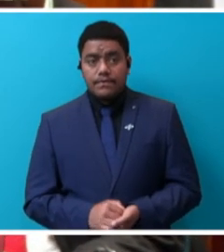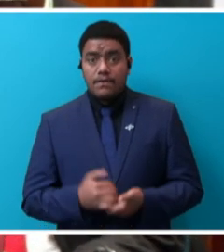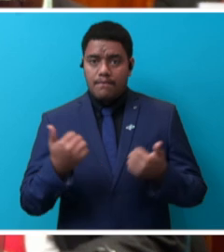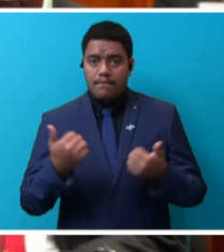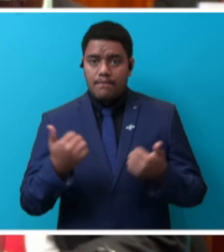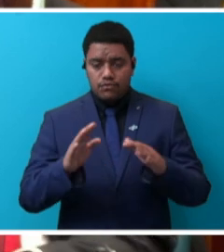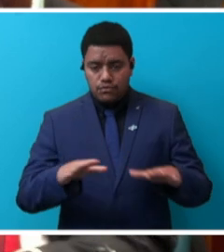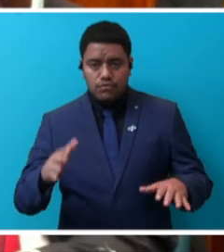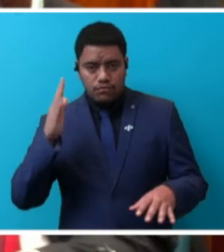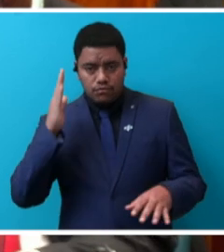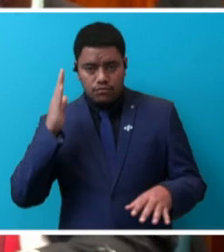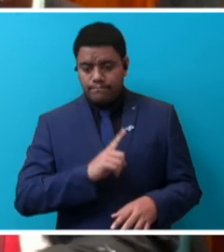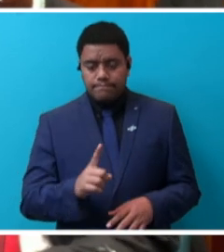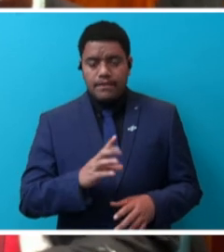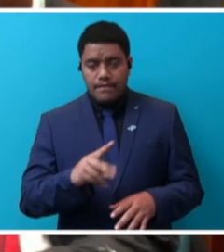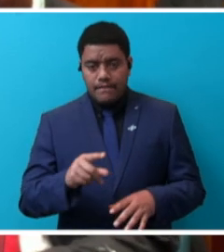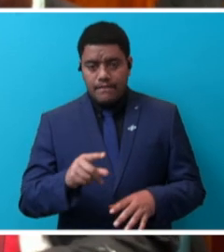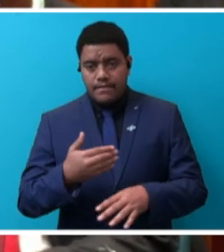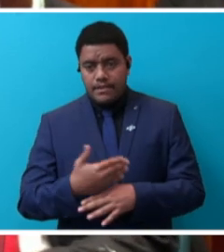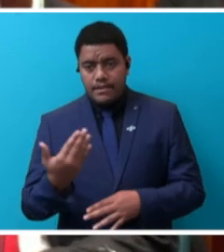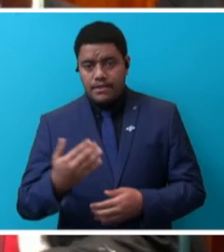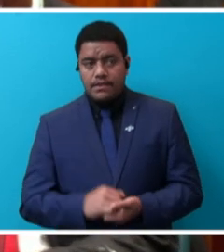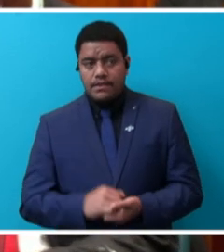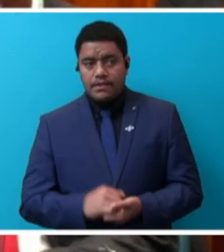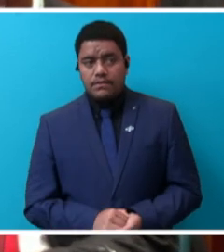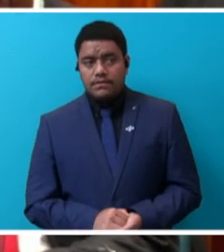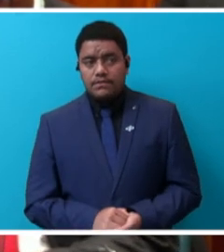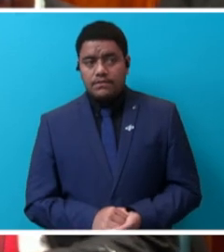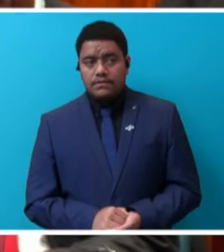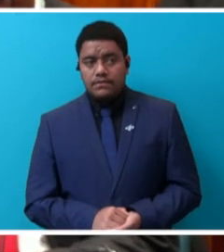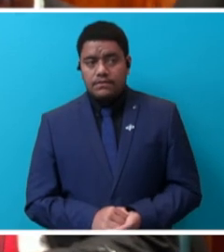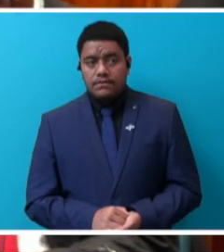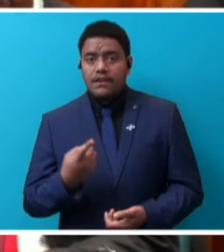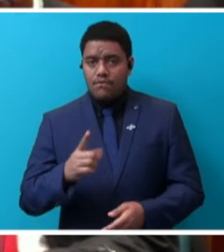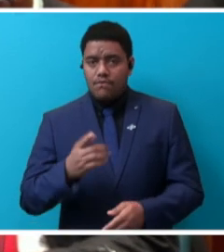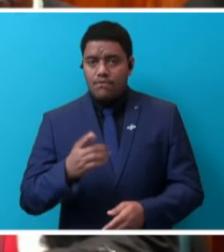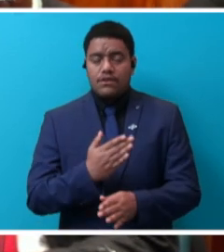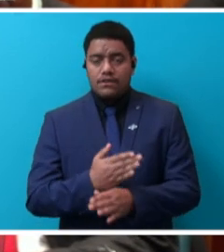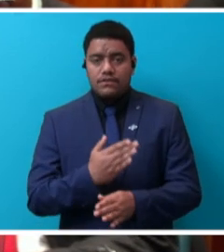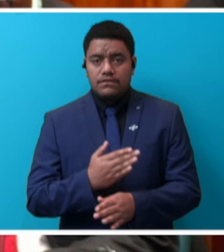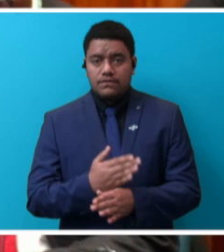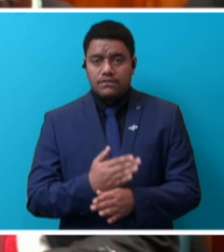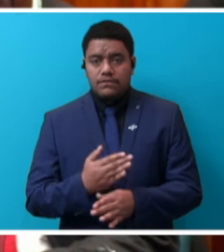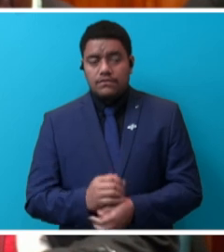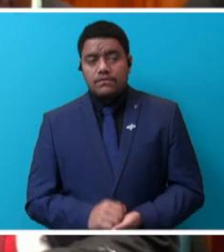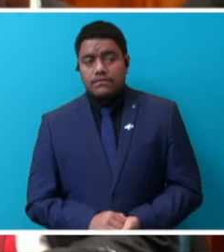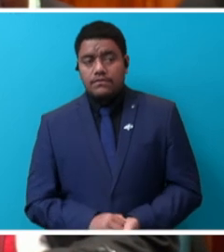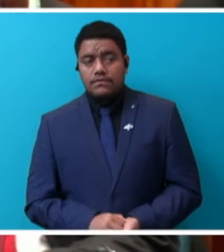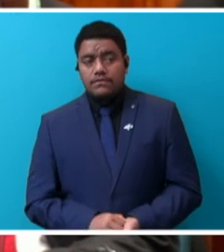children, and various also employees, workers. The Ministry has